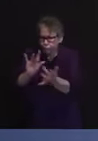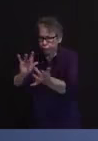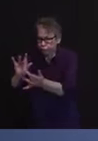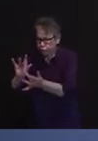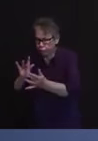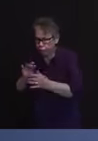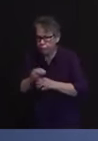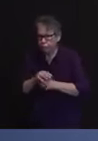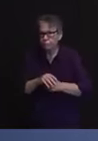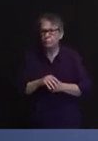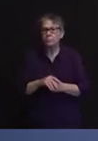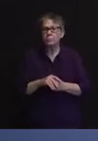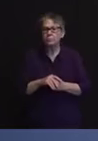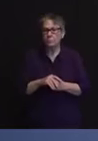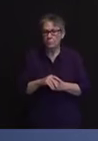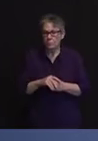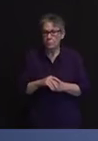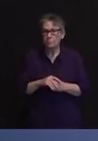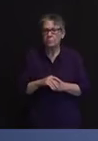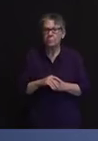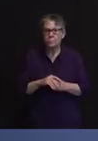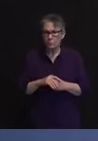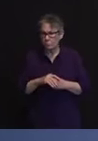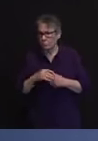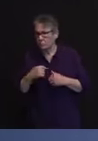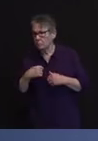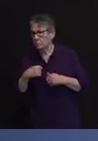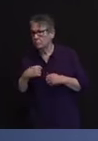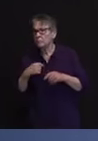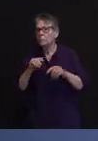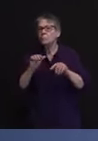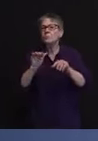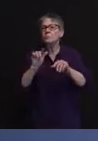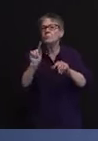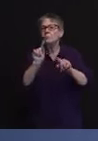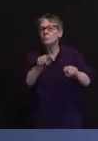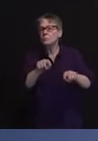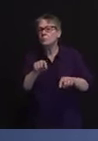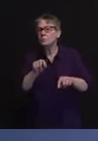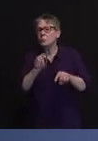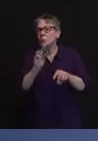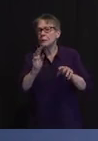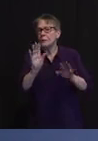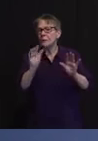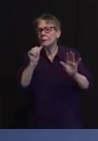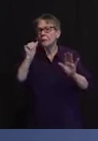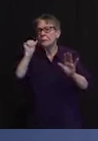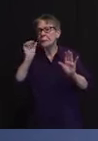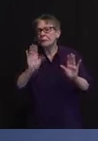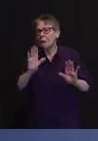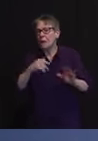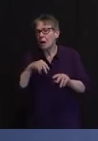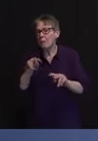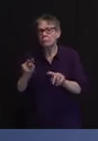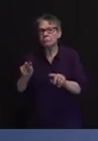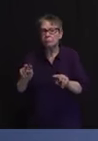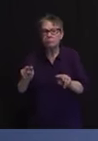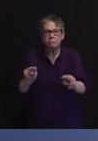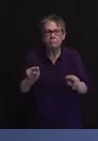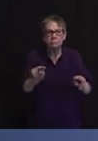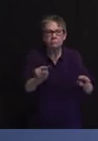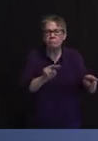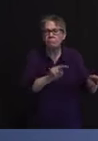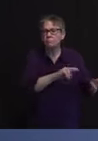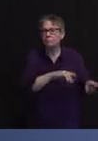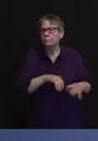were not as visible to the staff as perhaps the staff would have liked. And in a number of